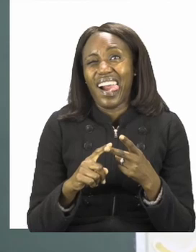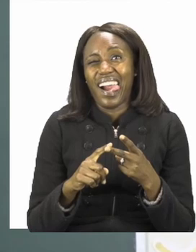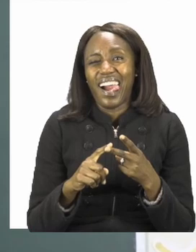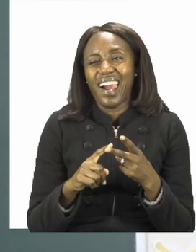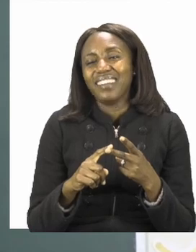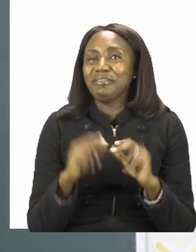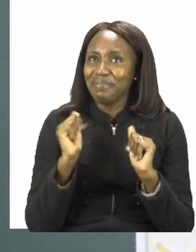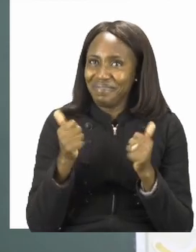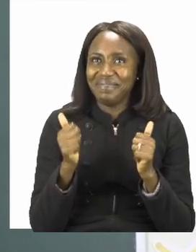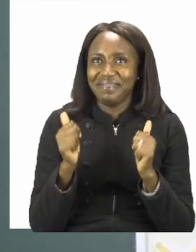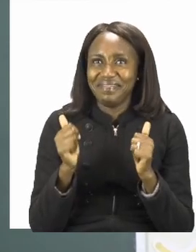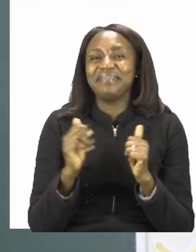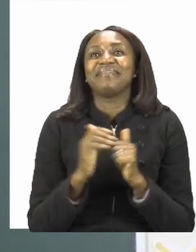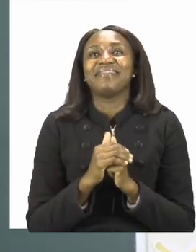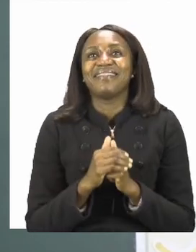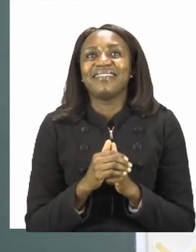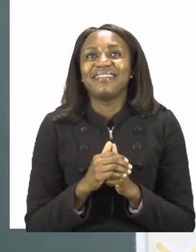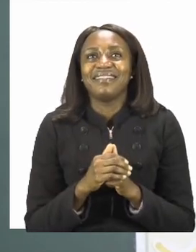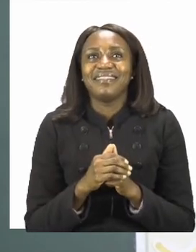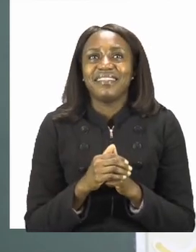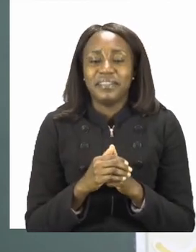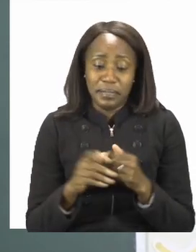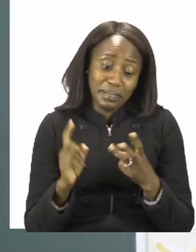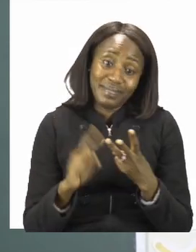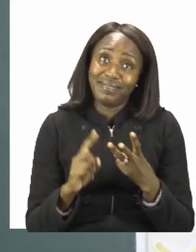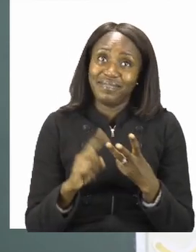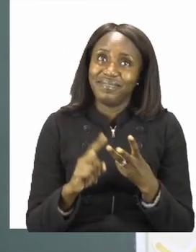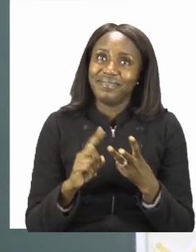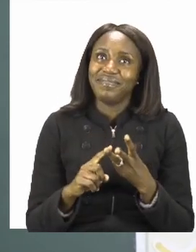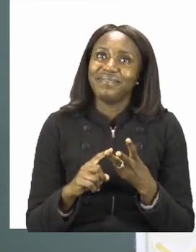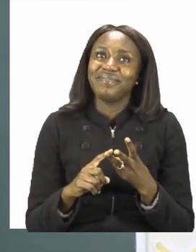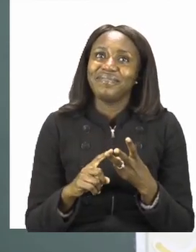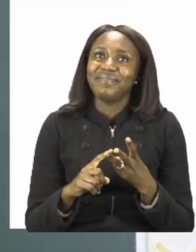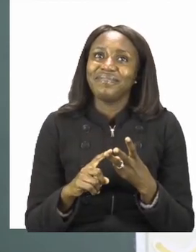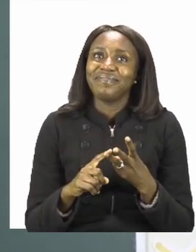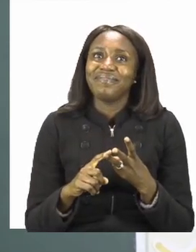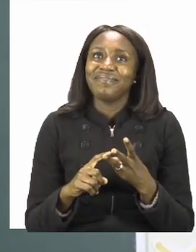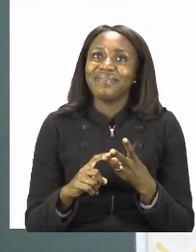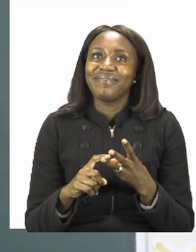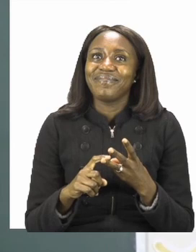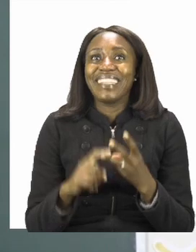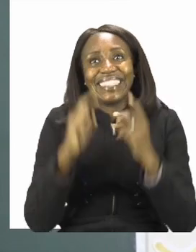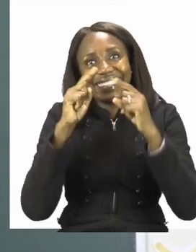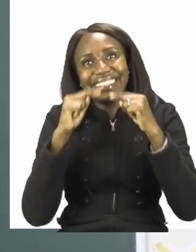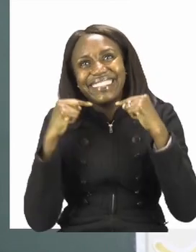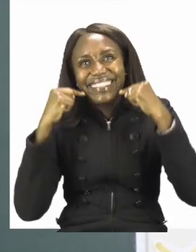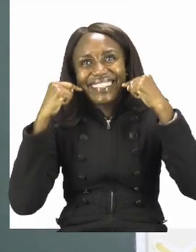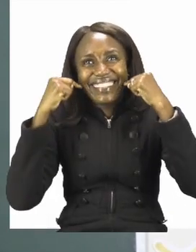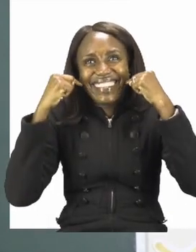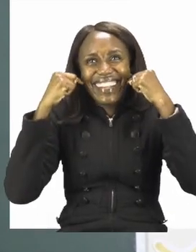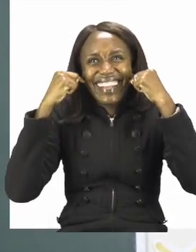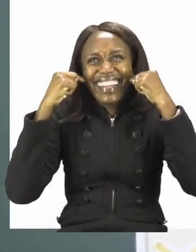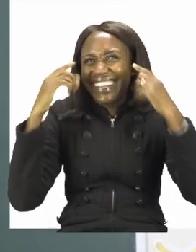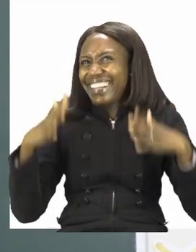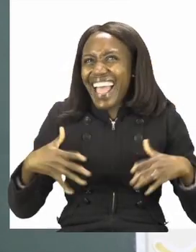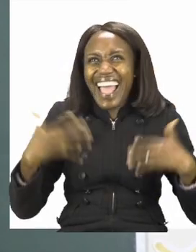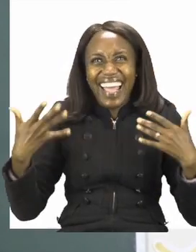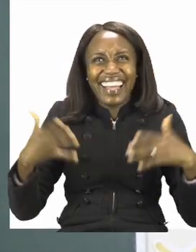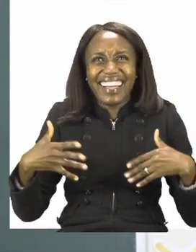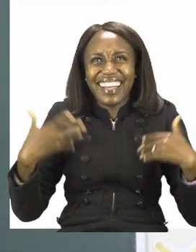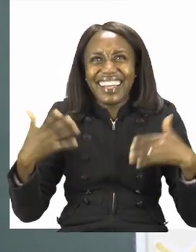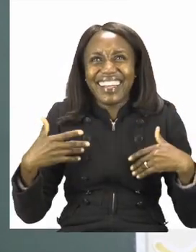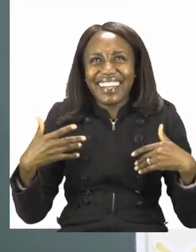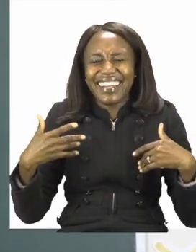Good job, everyone. Then the next one we're going to do is the one where he is so happy, his mouth is smiling and his eyes